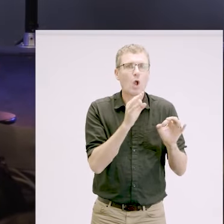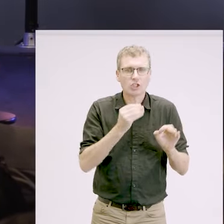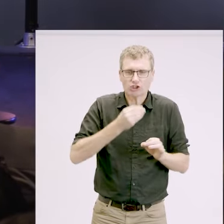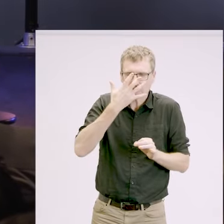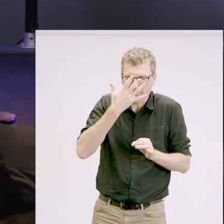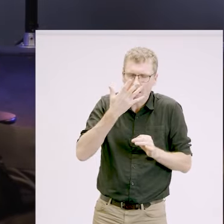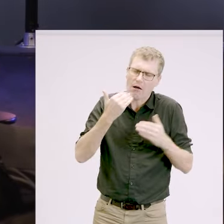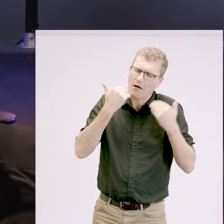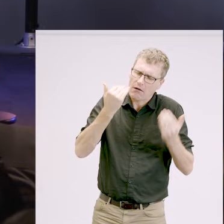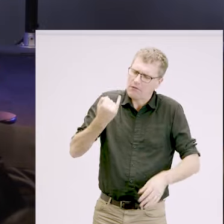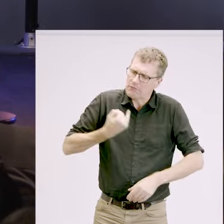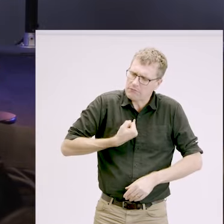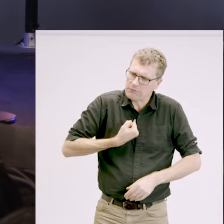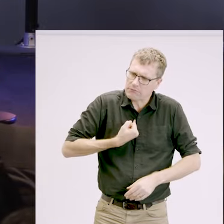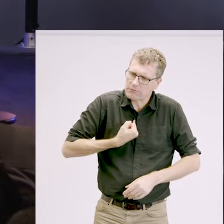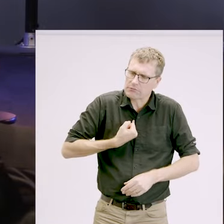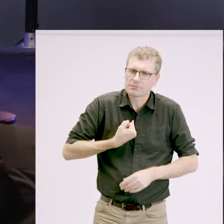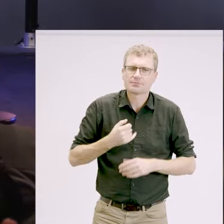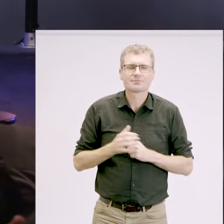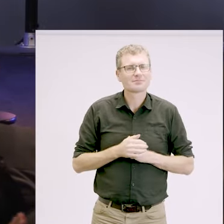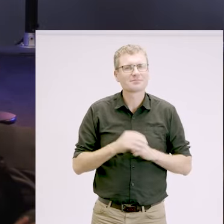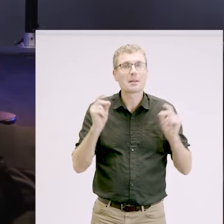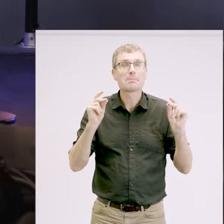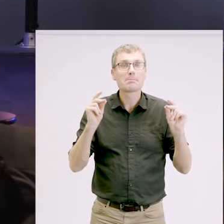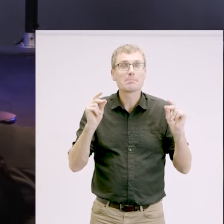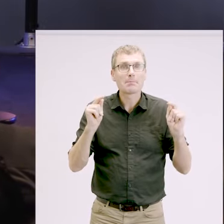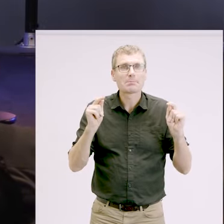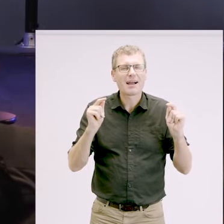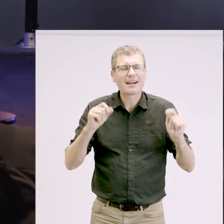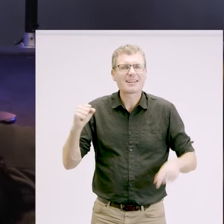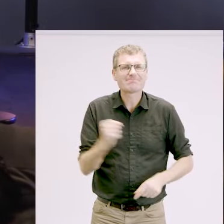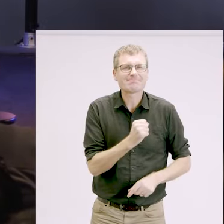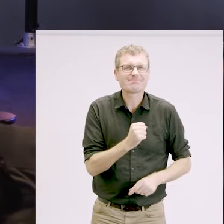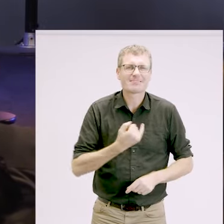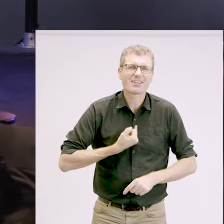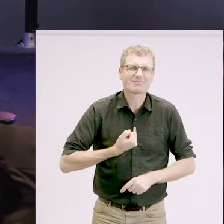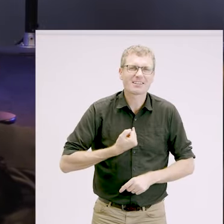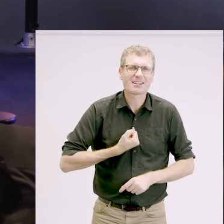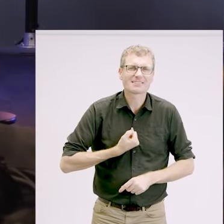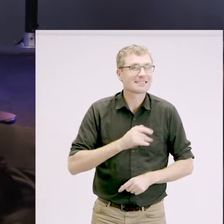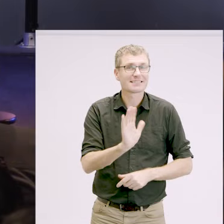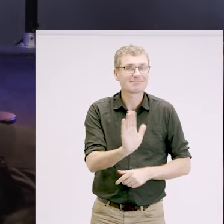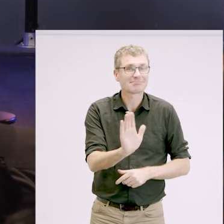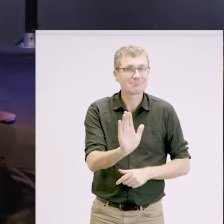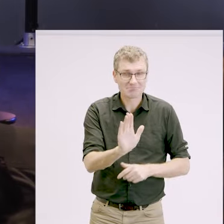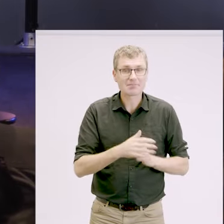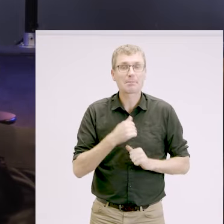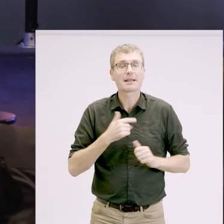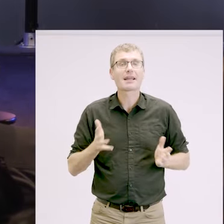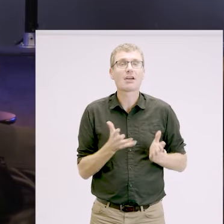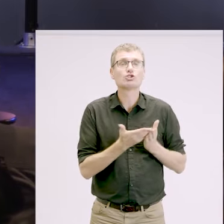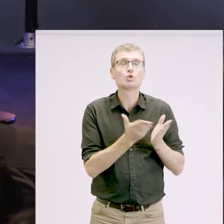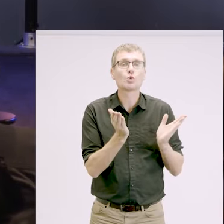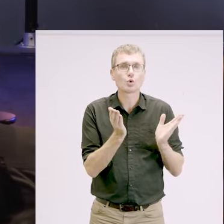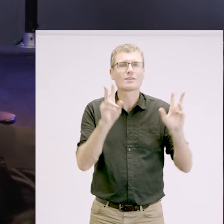Don't immediately snap to shame. If you can avoid it, if you're anything like me, that's the instant reaction is, oh man, you know, I should